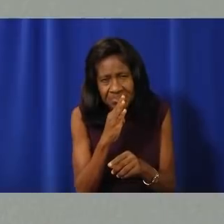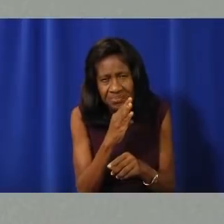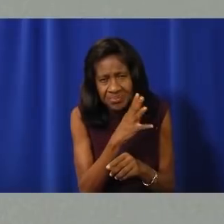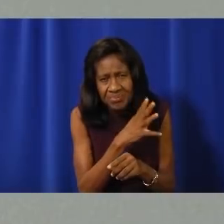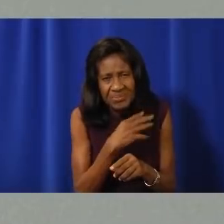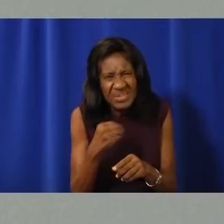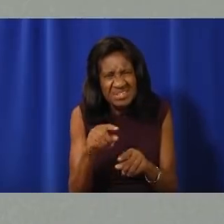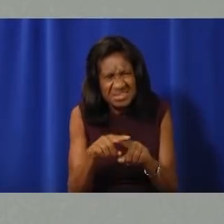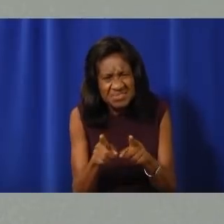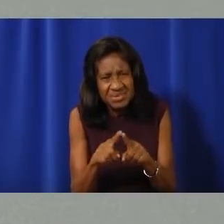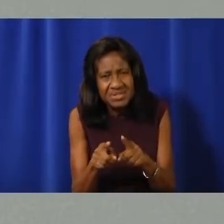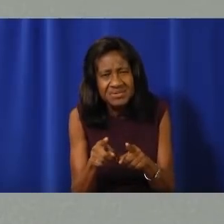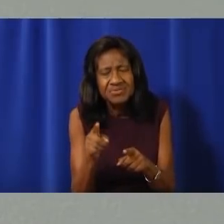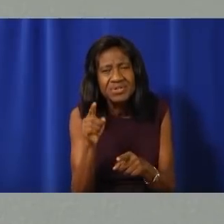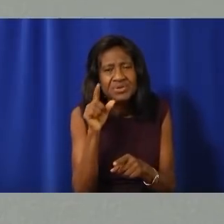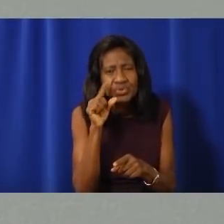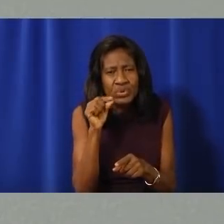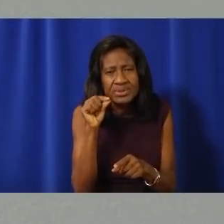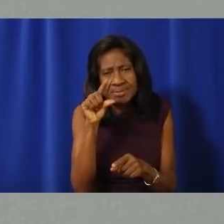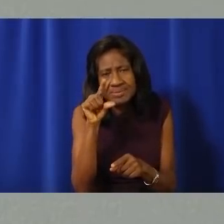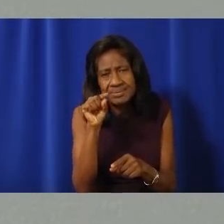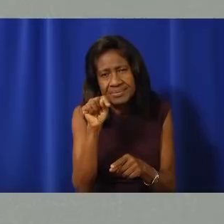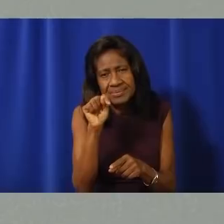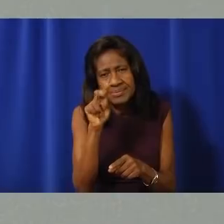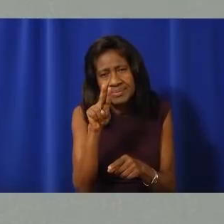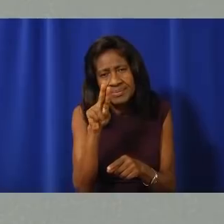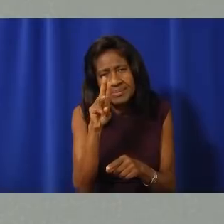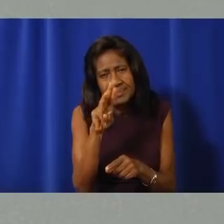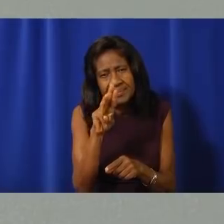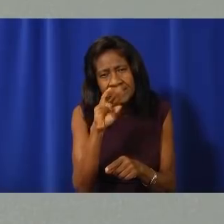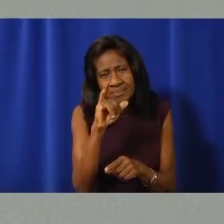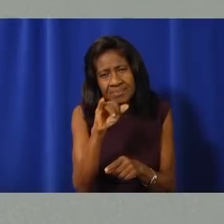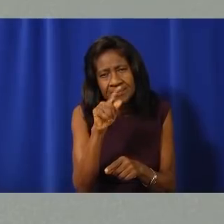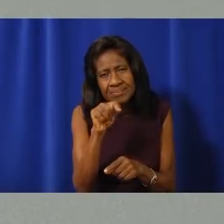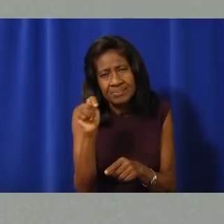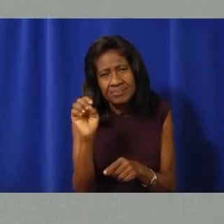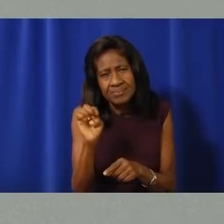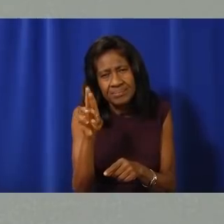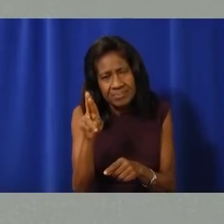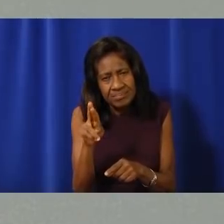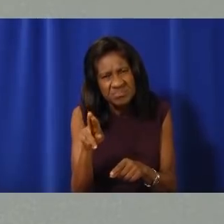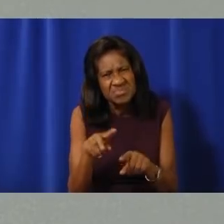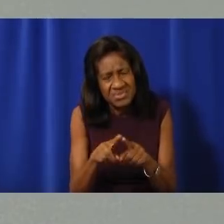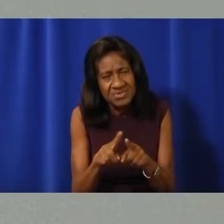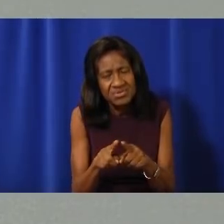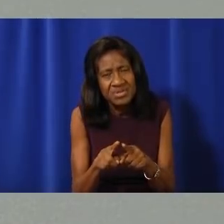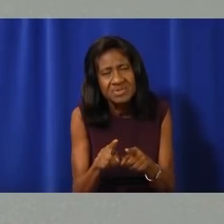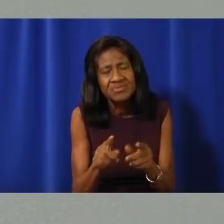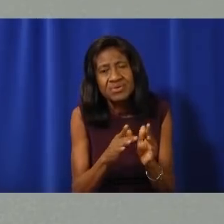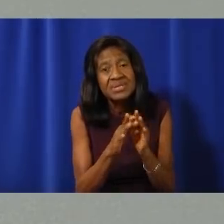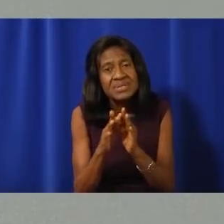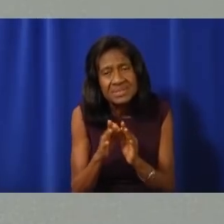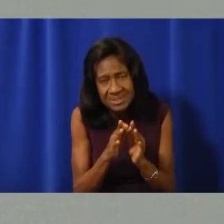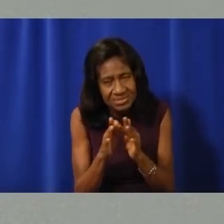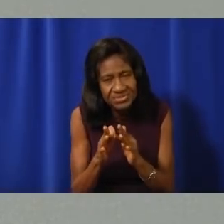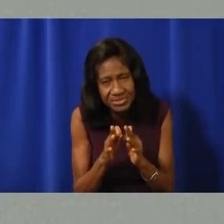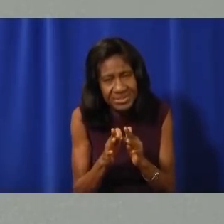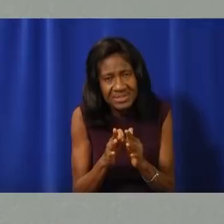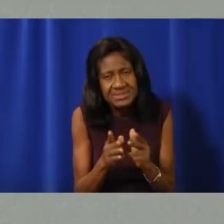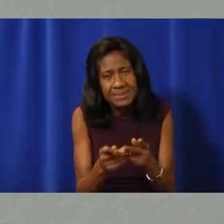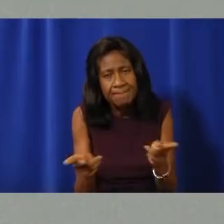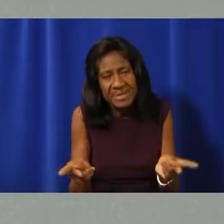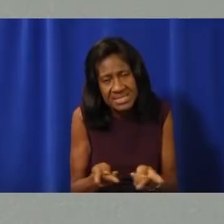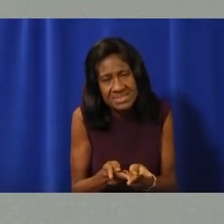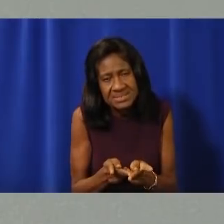nothing. It is, trust me, at the end of the day, it's not of any entertainment value at all. It only causes pain and distress to